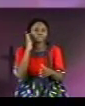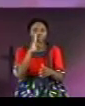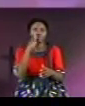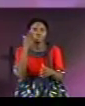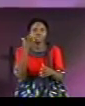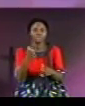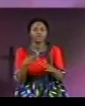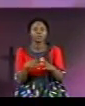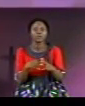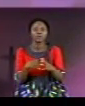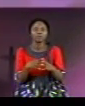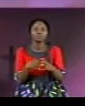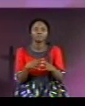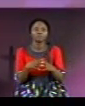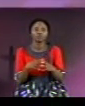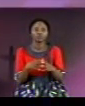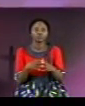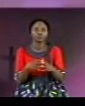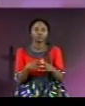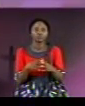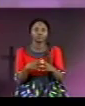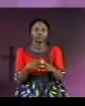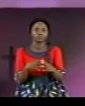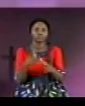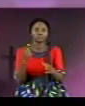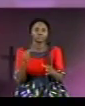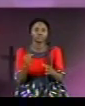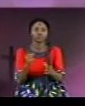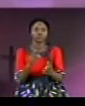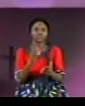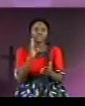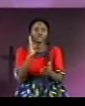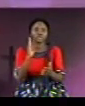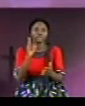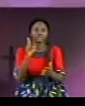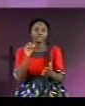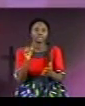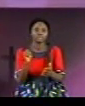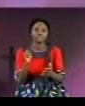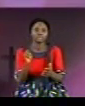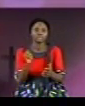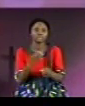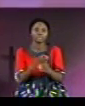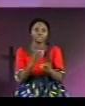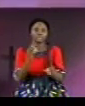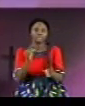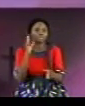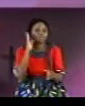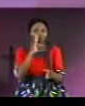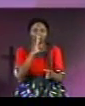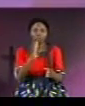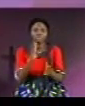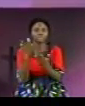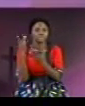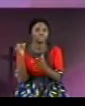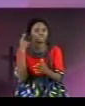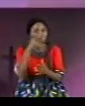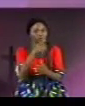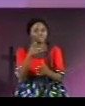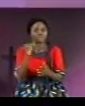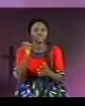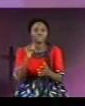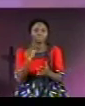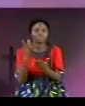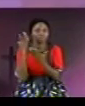move yet. The buses will be waiting for you. And so remain here, and we are going to hear the